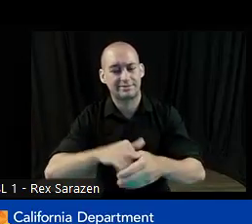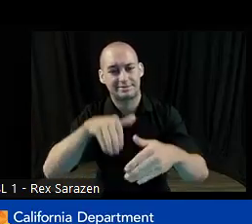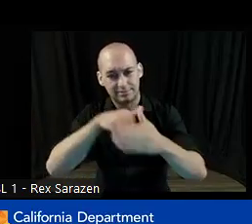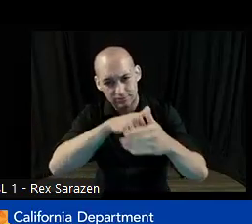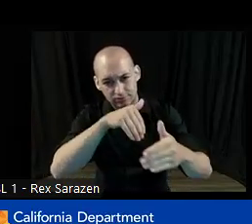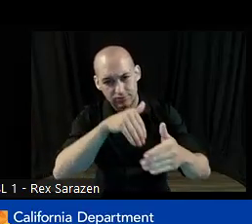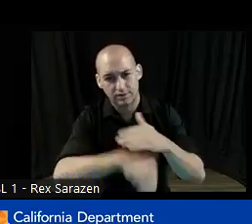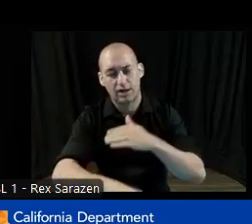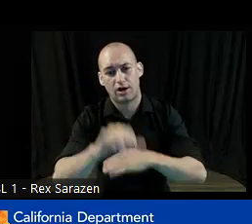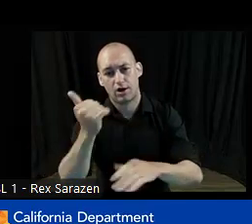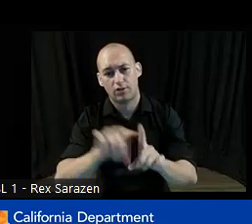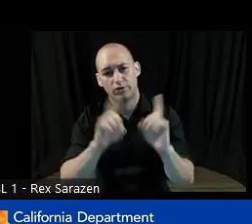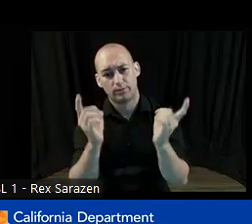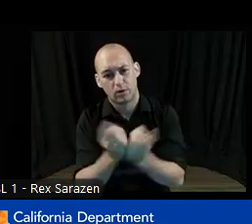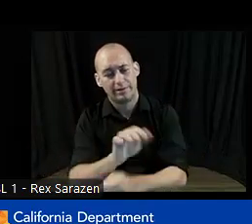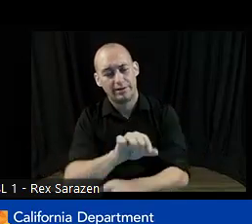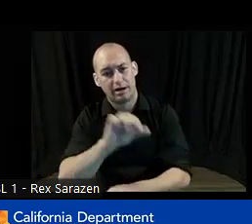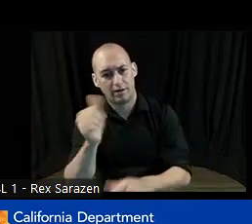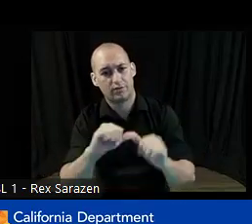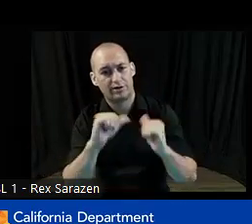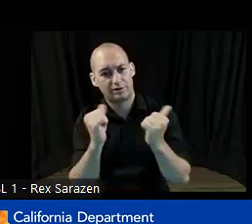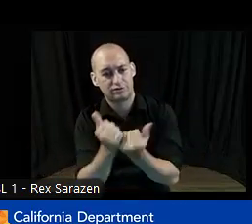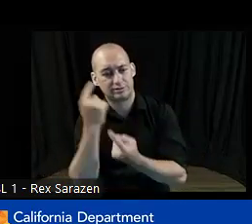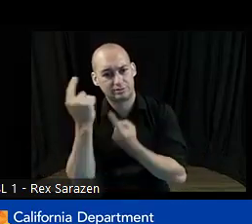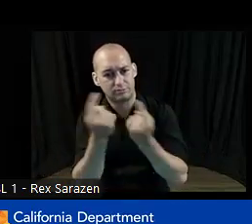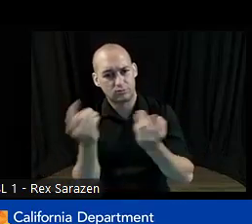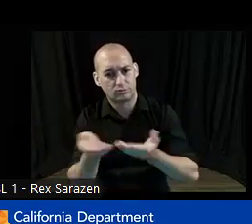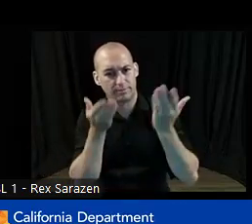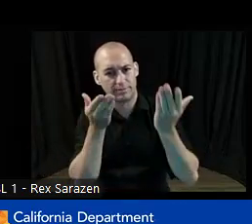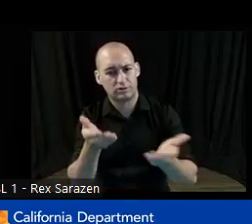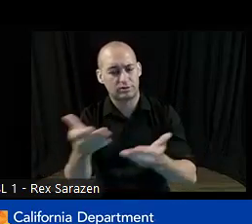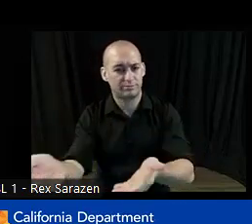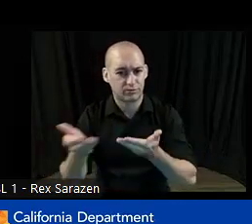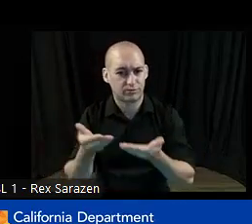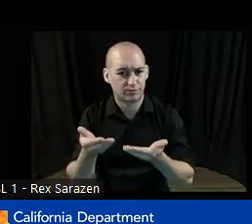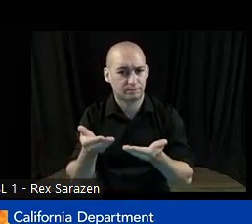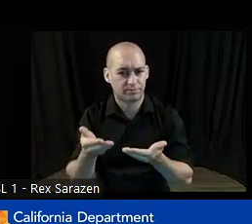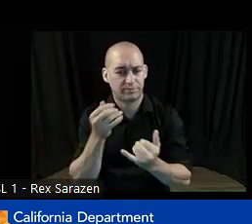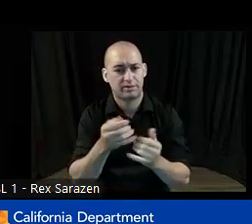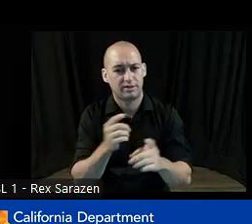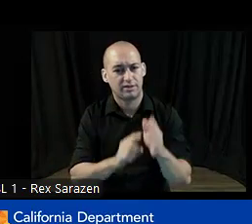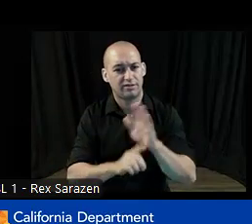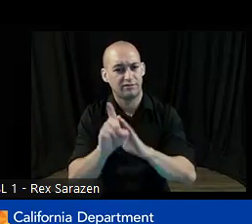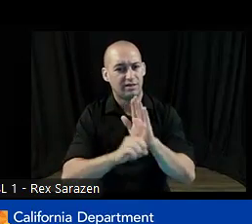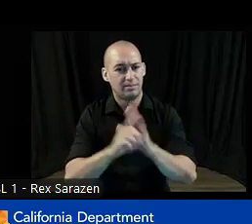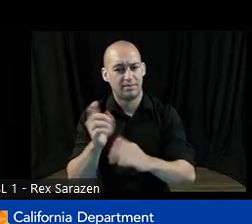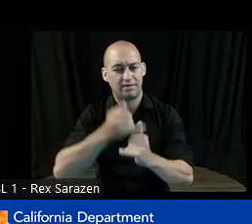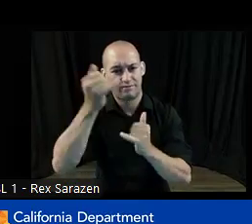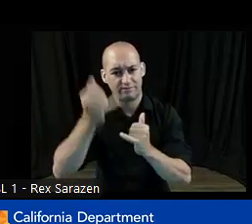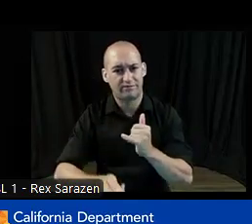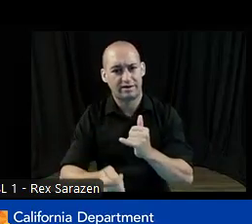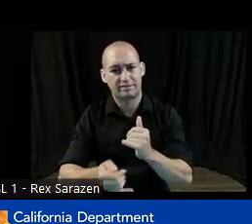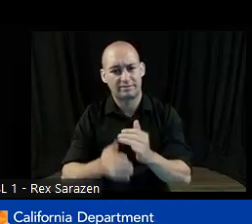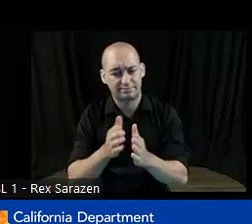other agencies to consider the recommendations that are brought forth and to develop a final set of initiatives, which will ultimately